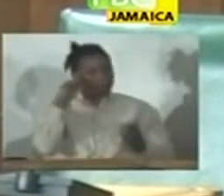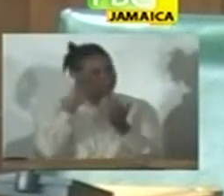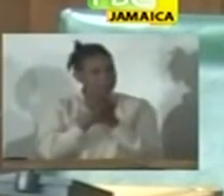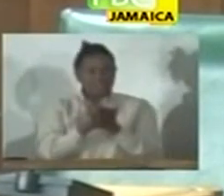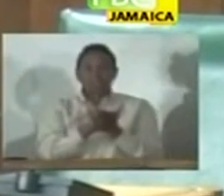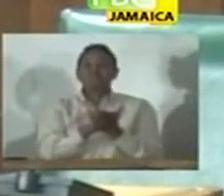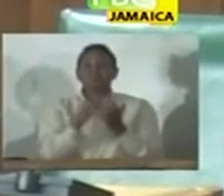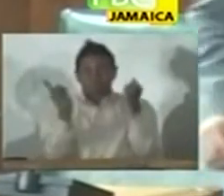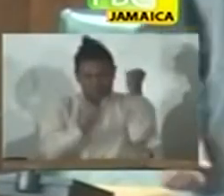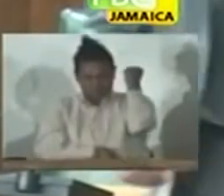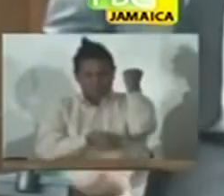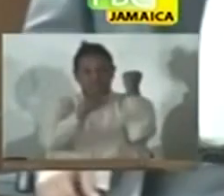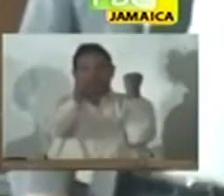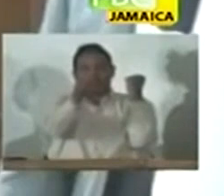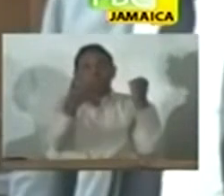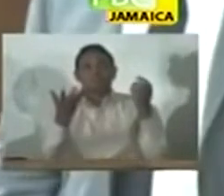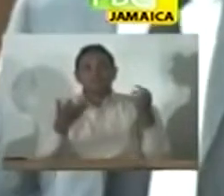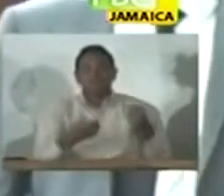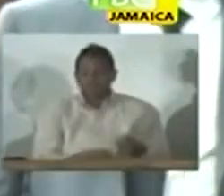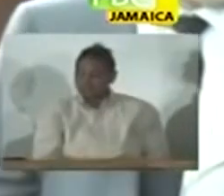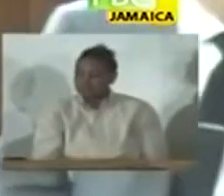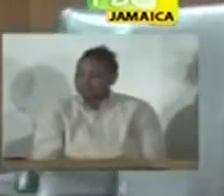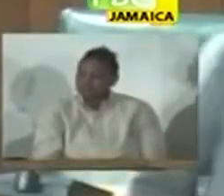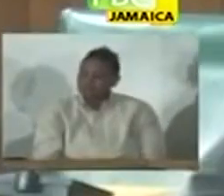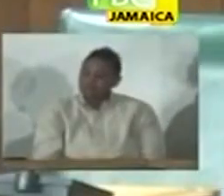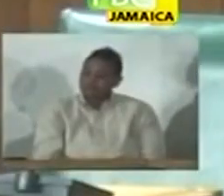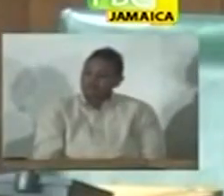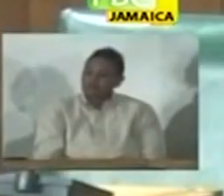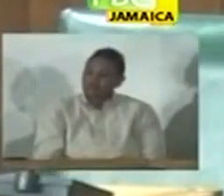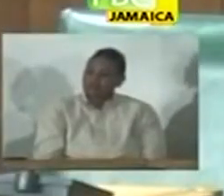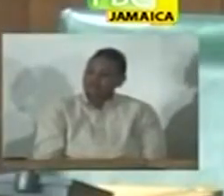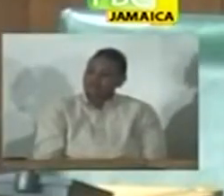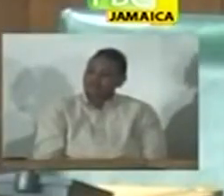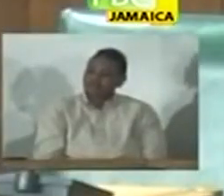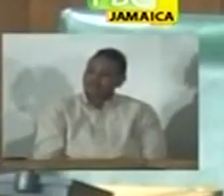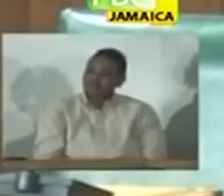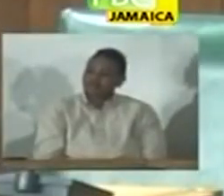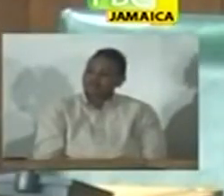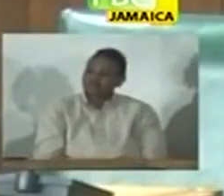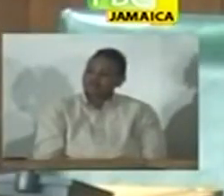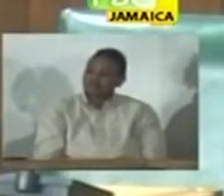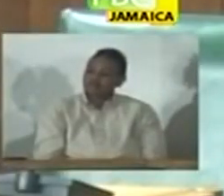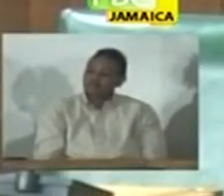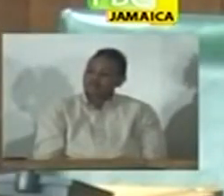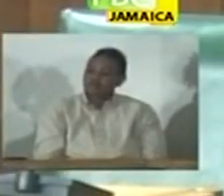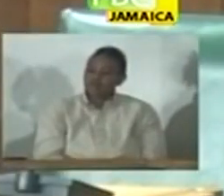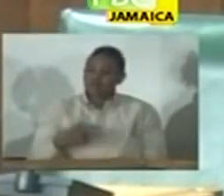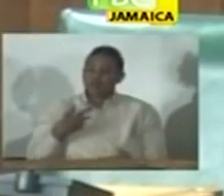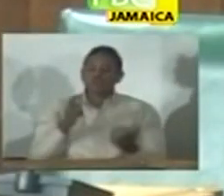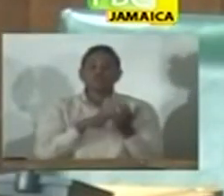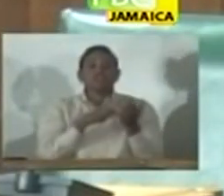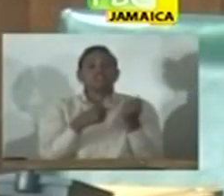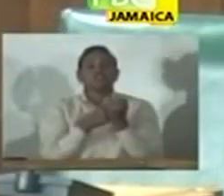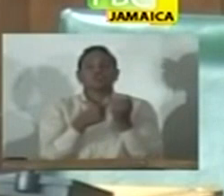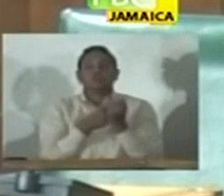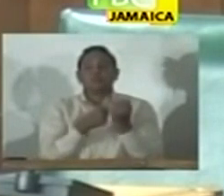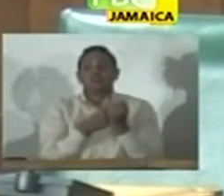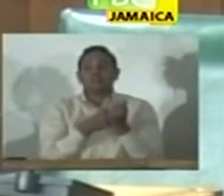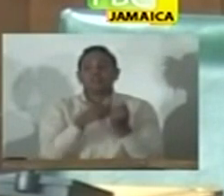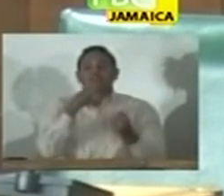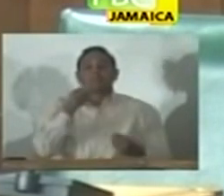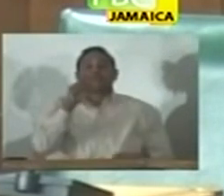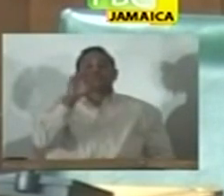Mr. President, now at the bill at hand, I want to rise in support of the